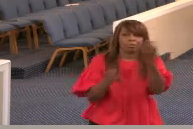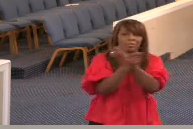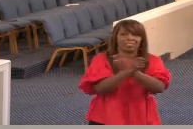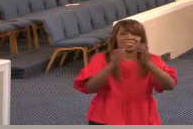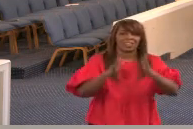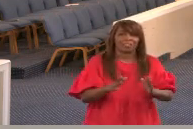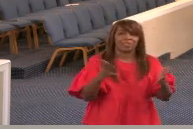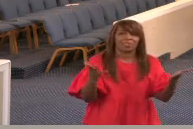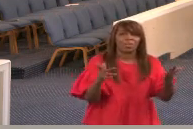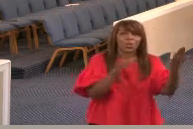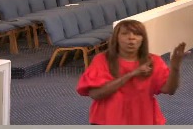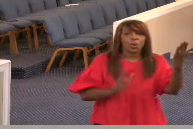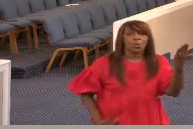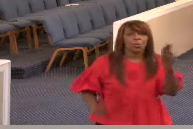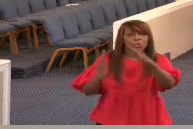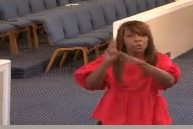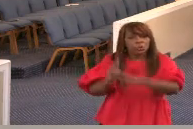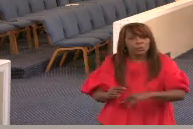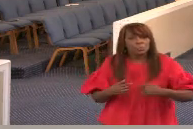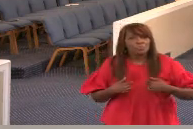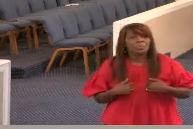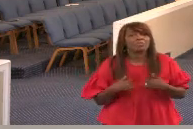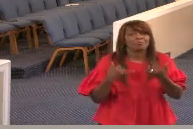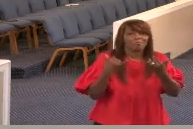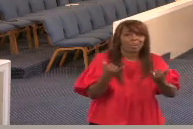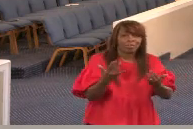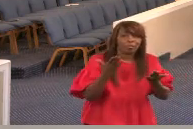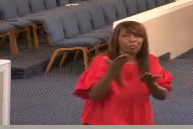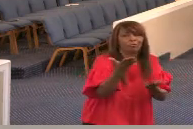Here I am, Lord. Use me. Right where you are.